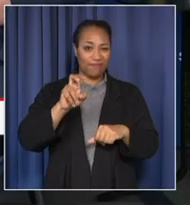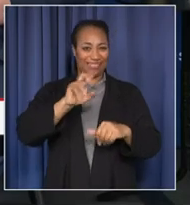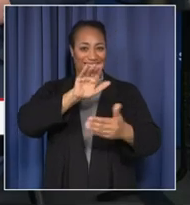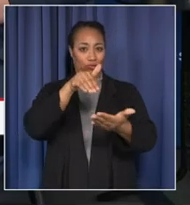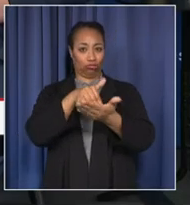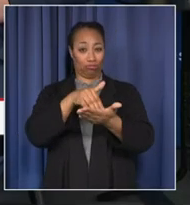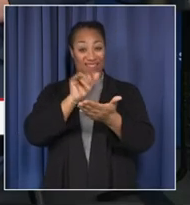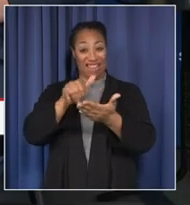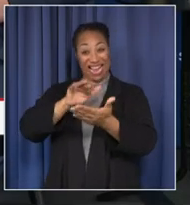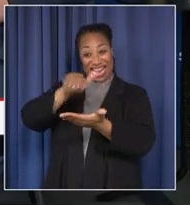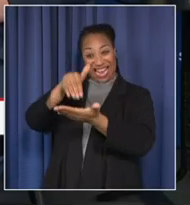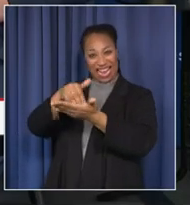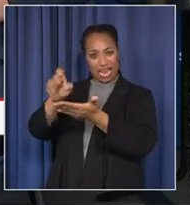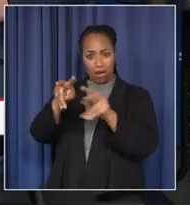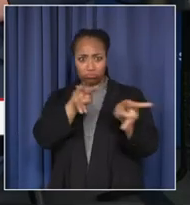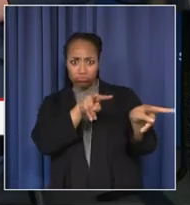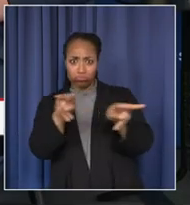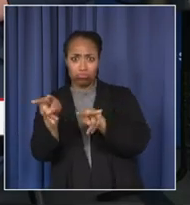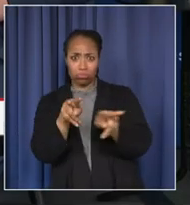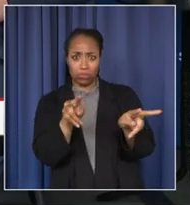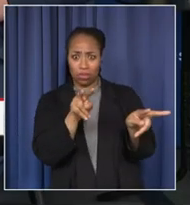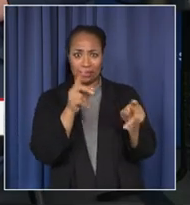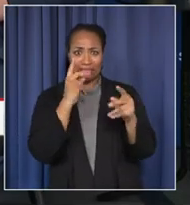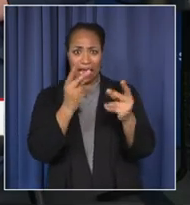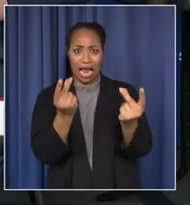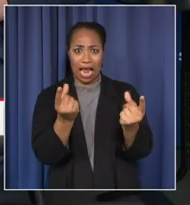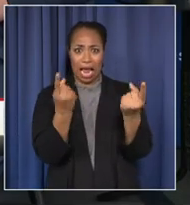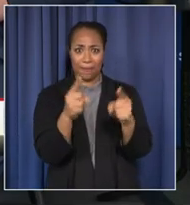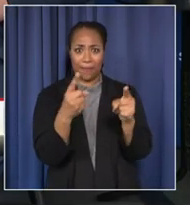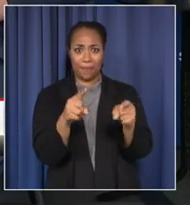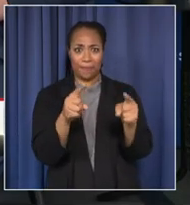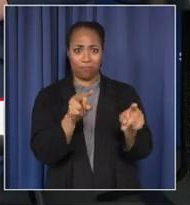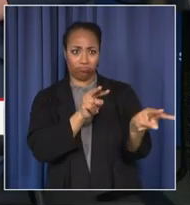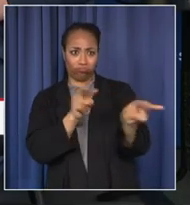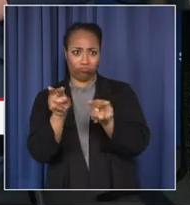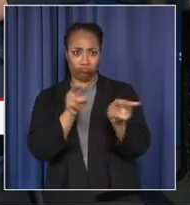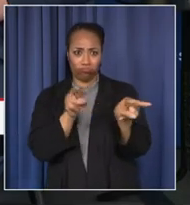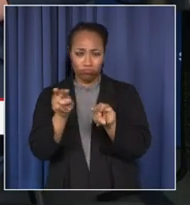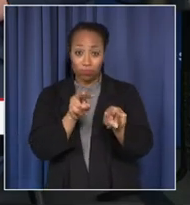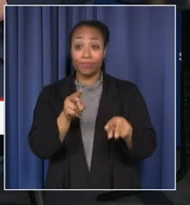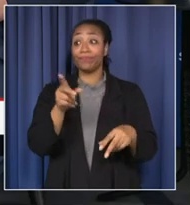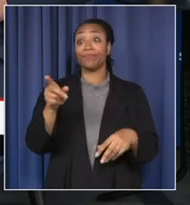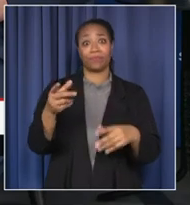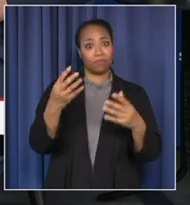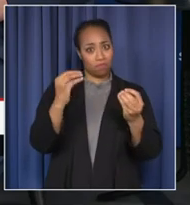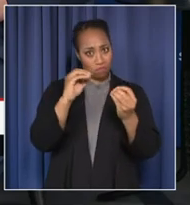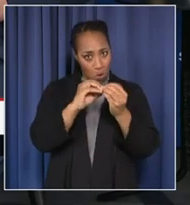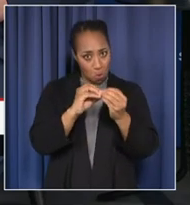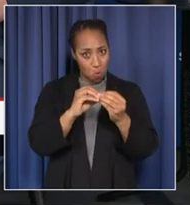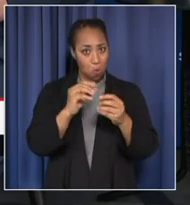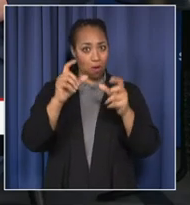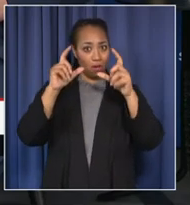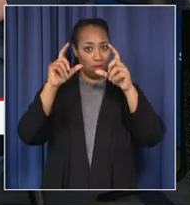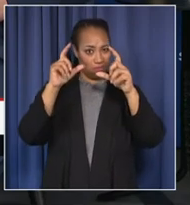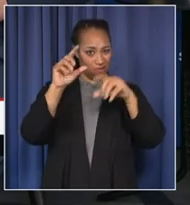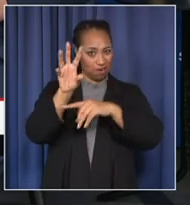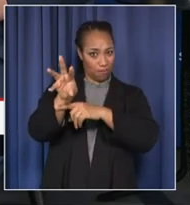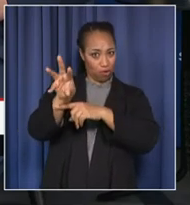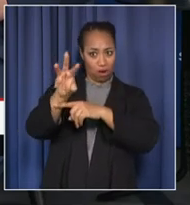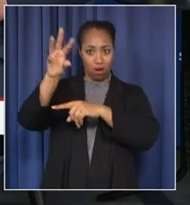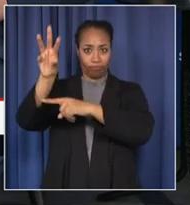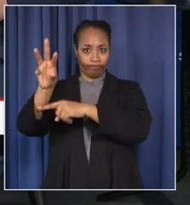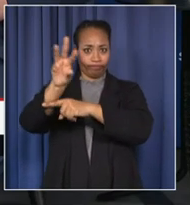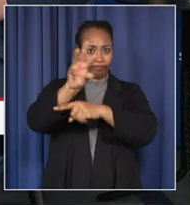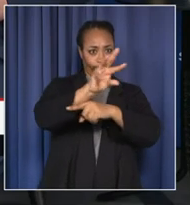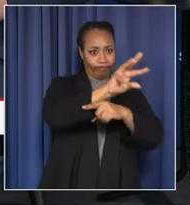more cameras feeding into this crime center so that we can both use it as a predictive tool, but